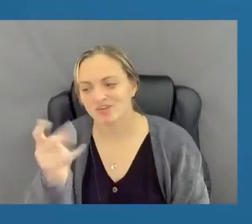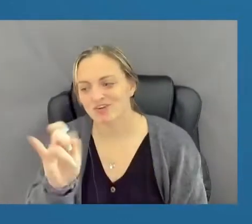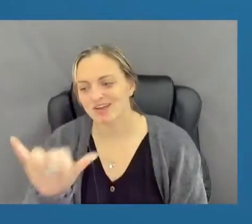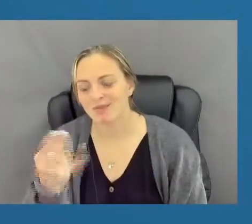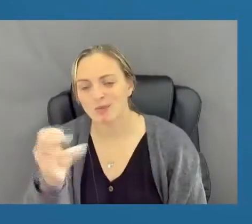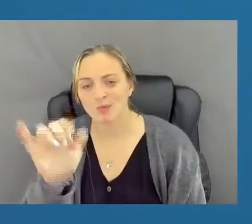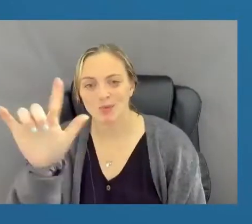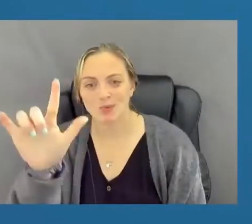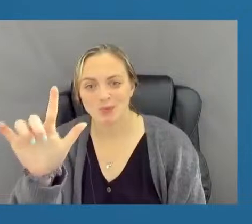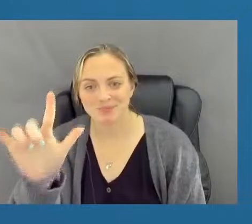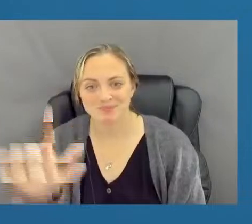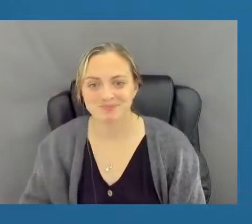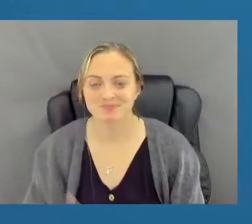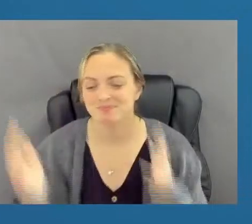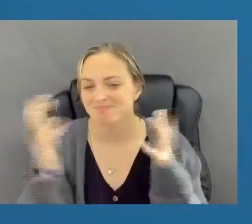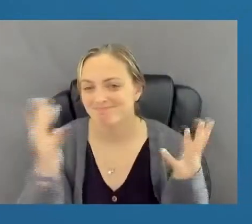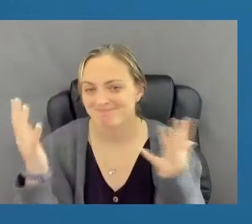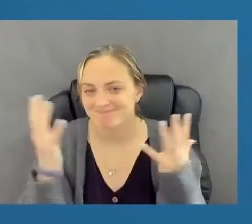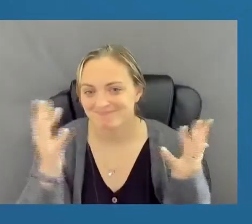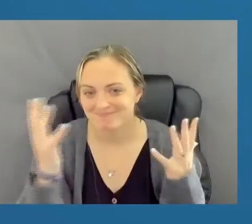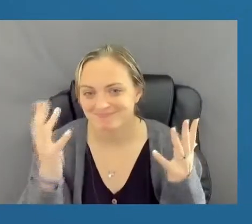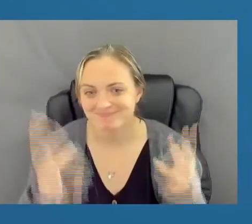Hochul.